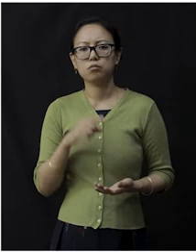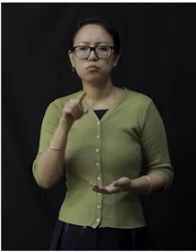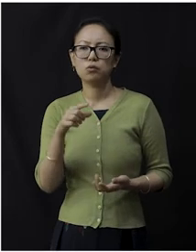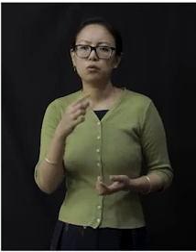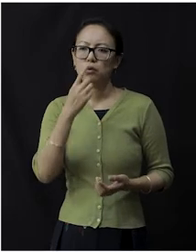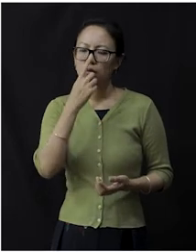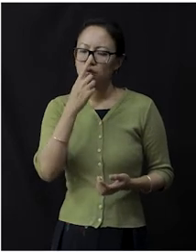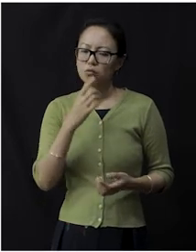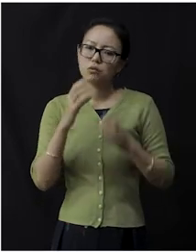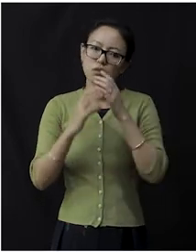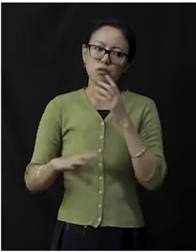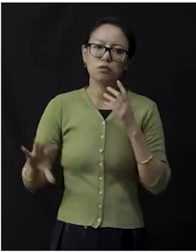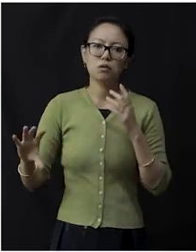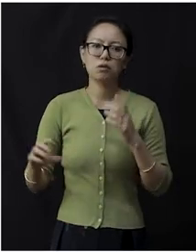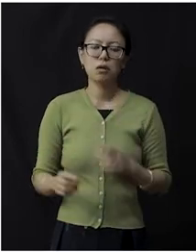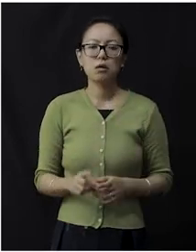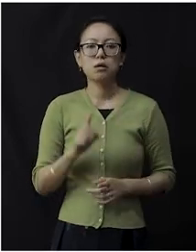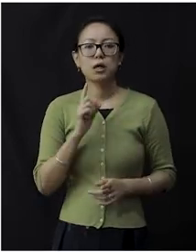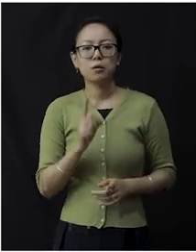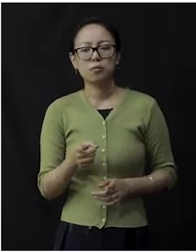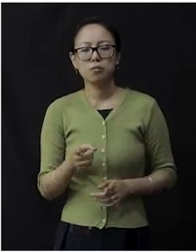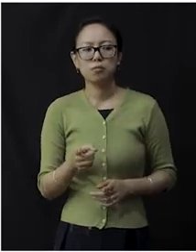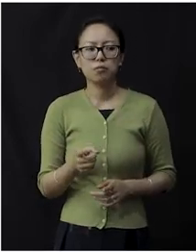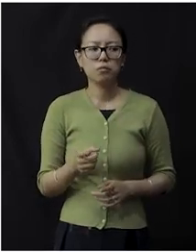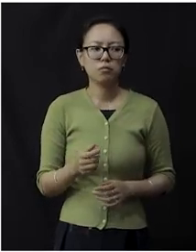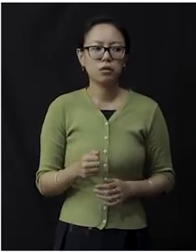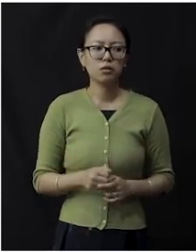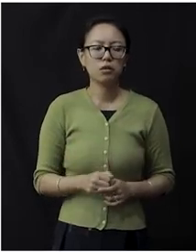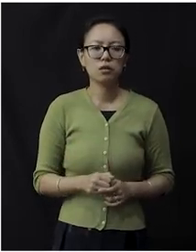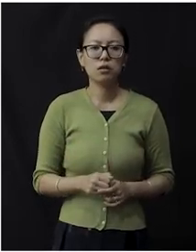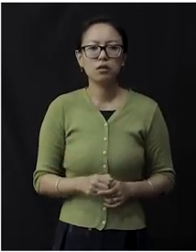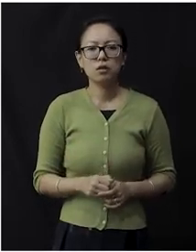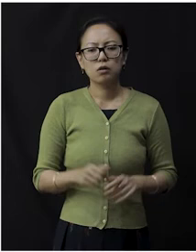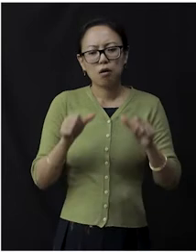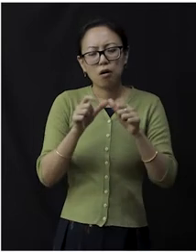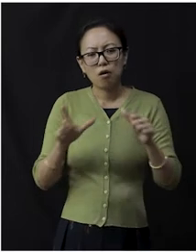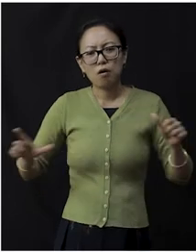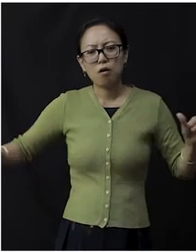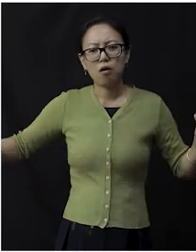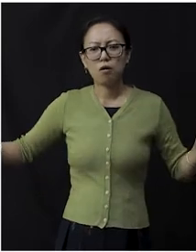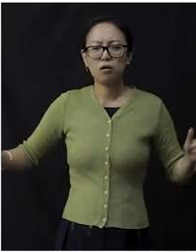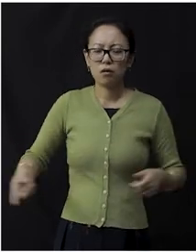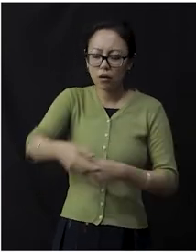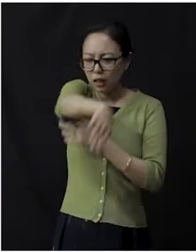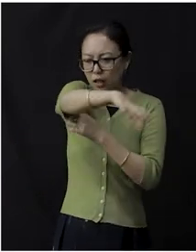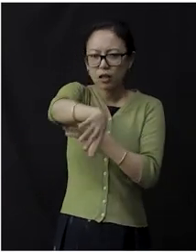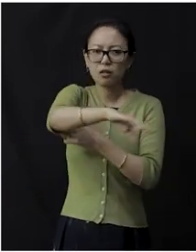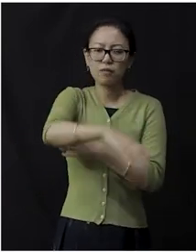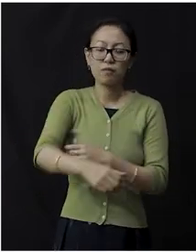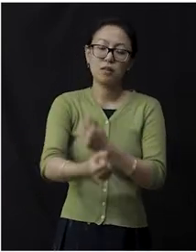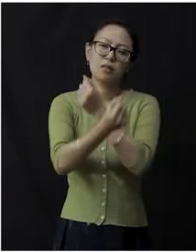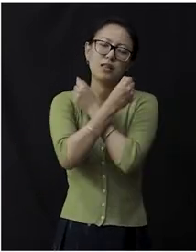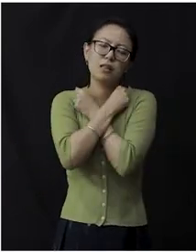But all the other elephants love the baby elephant's trunk so much that all of